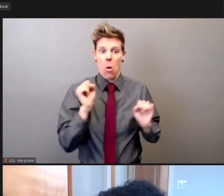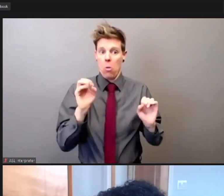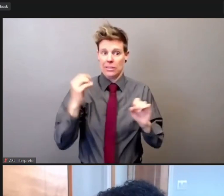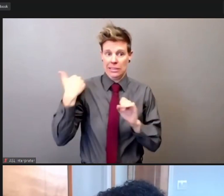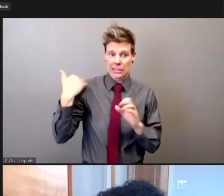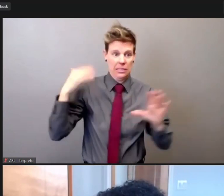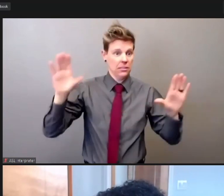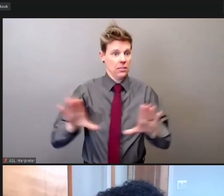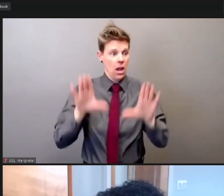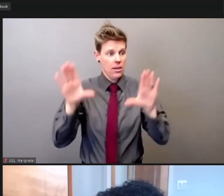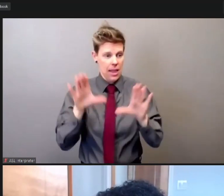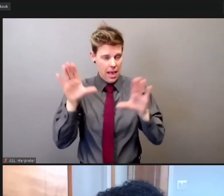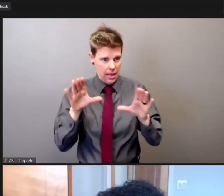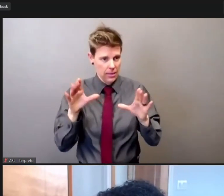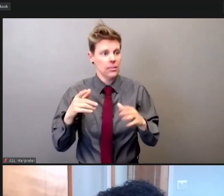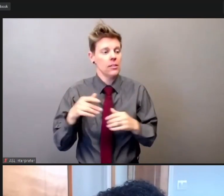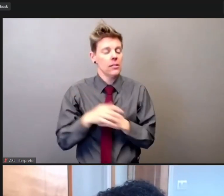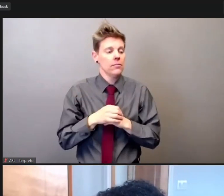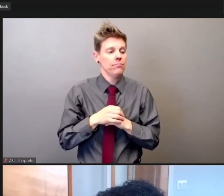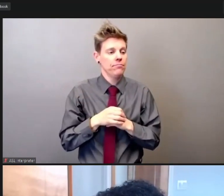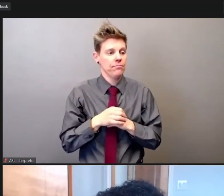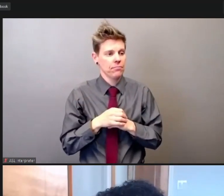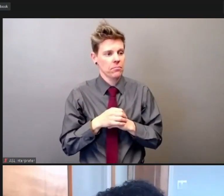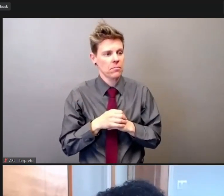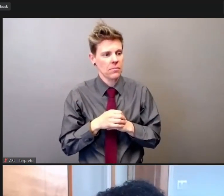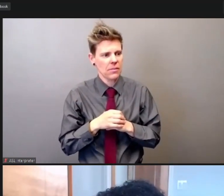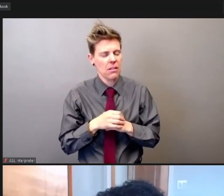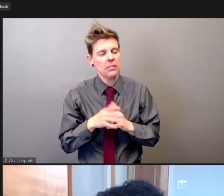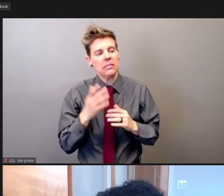are rightfully so saying, look,